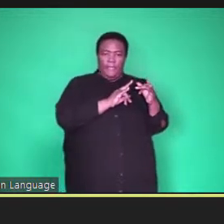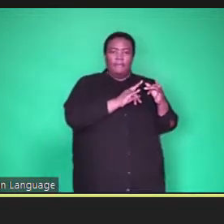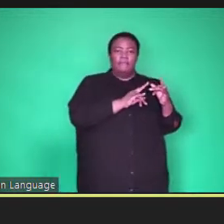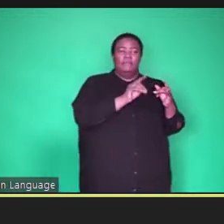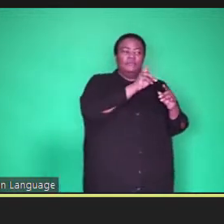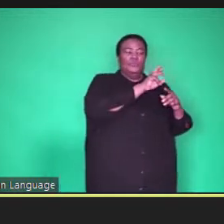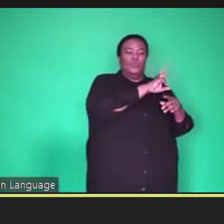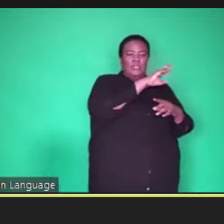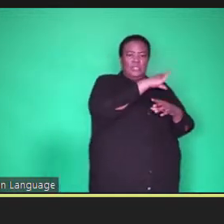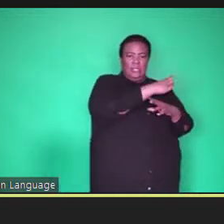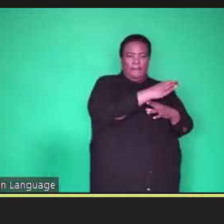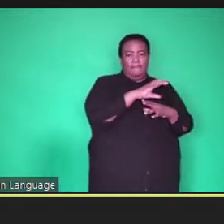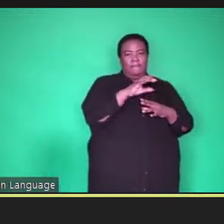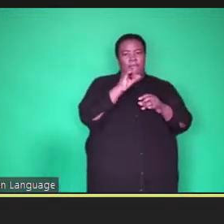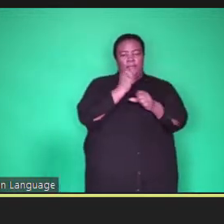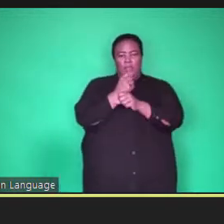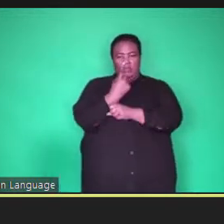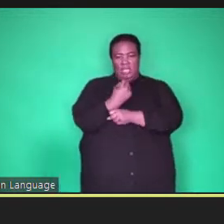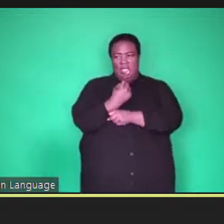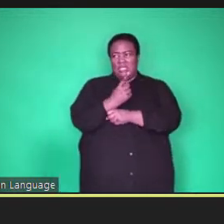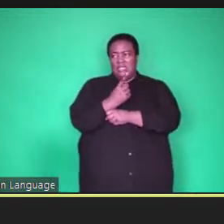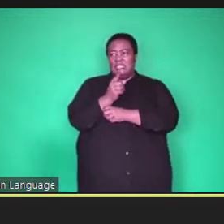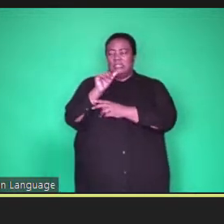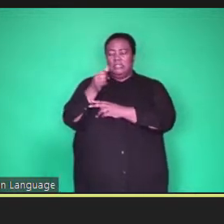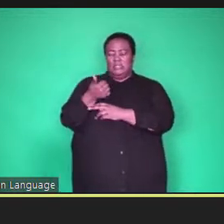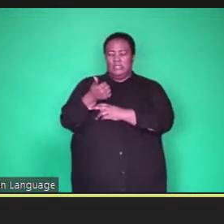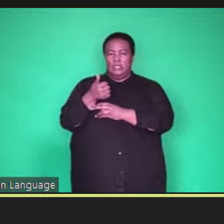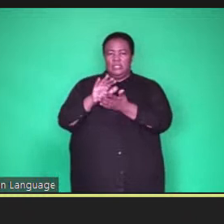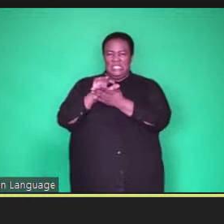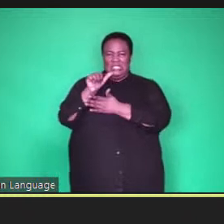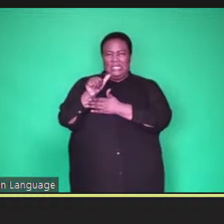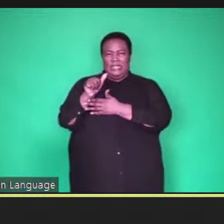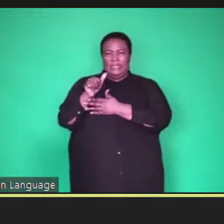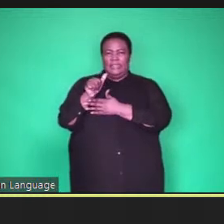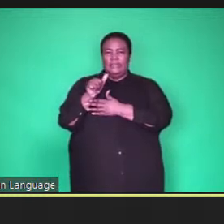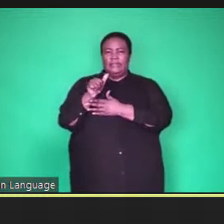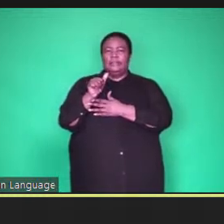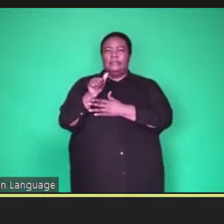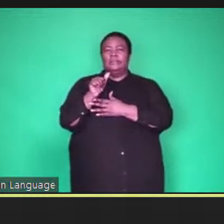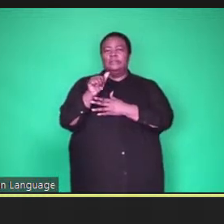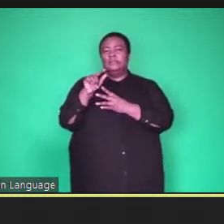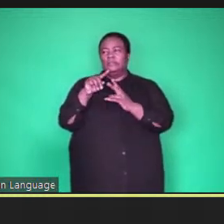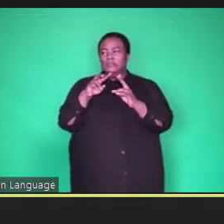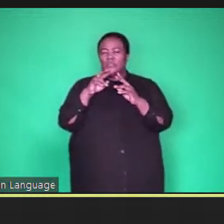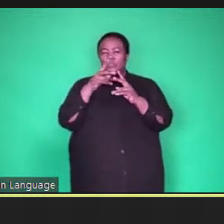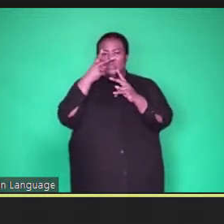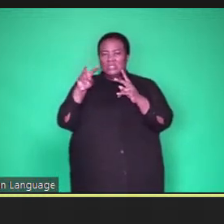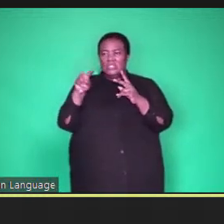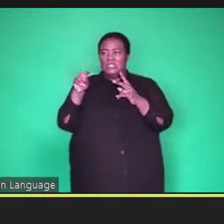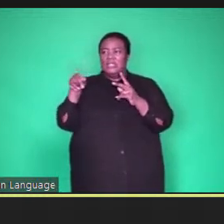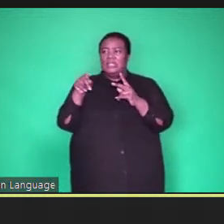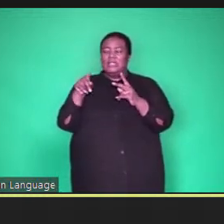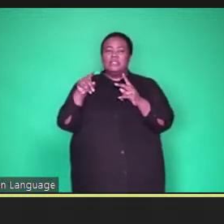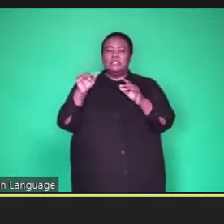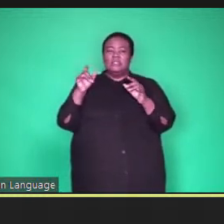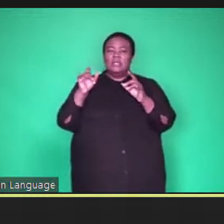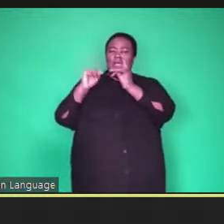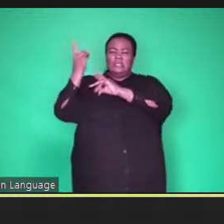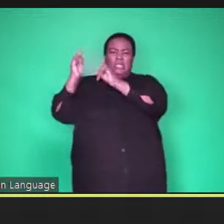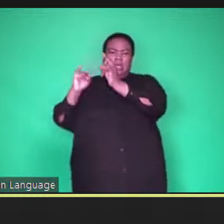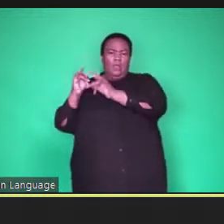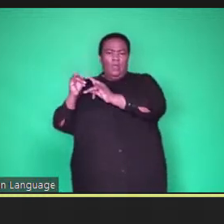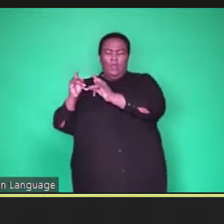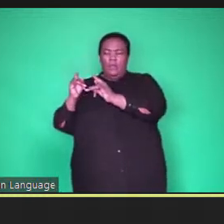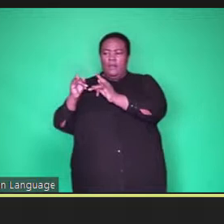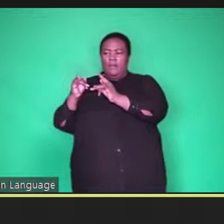81% urban within those municipalities, 16 of those types. So you see this hierarchy continues. Major towns are actually more of